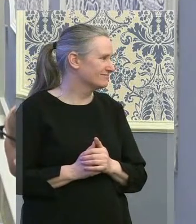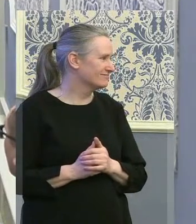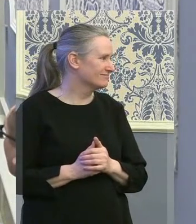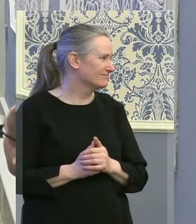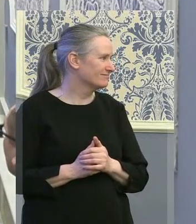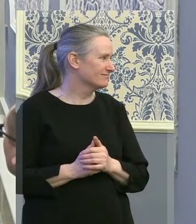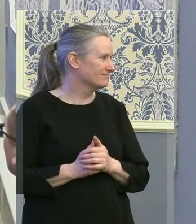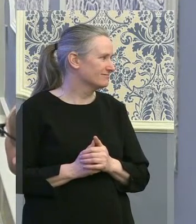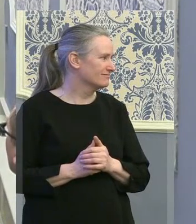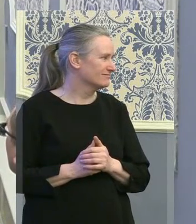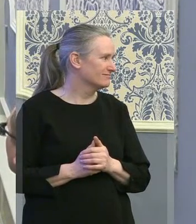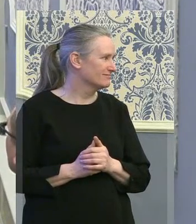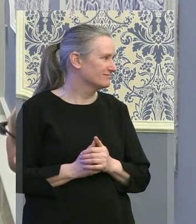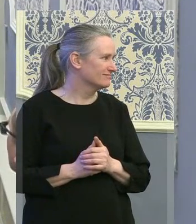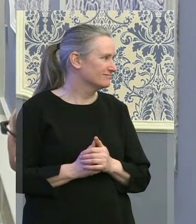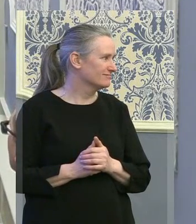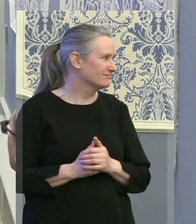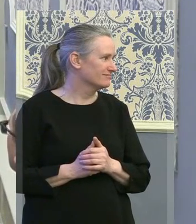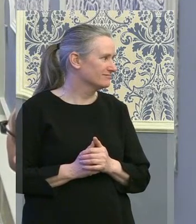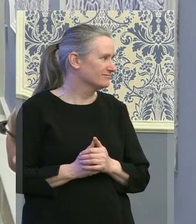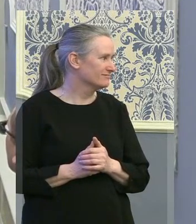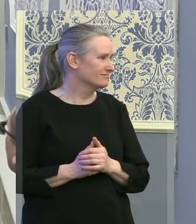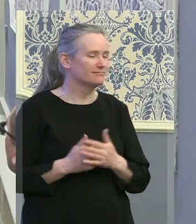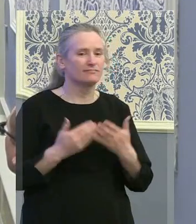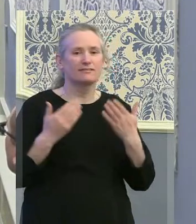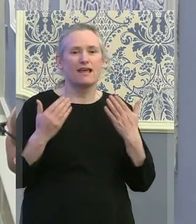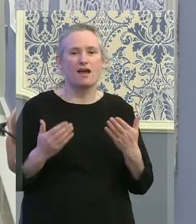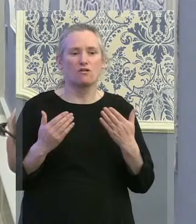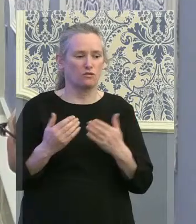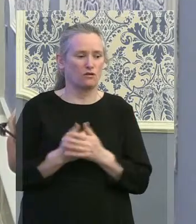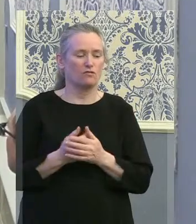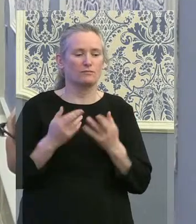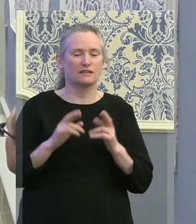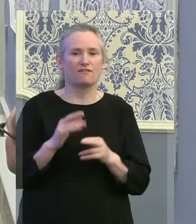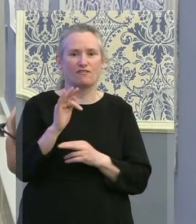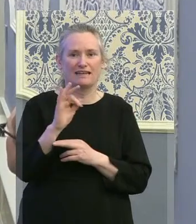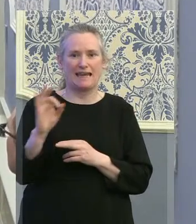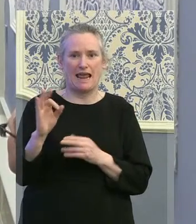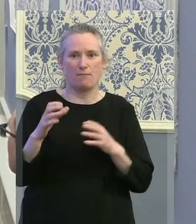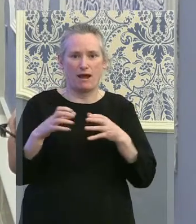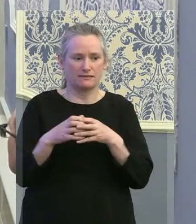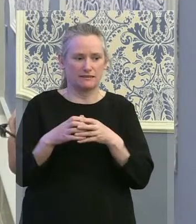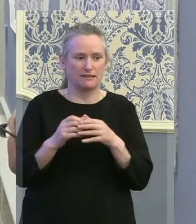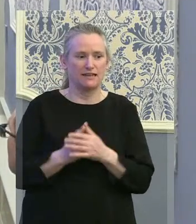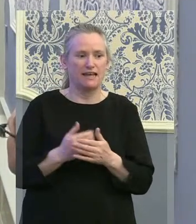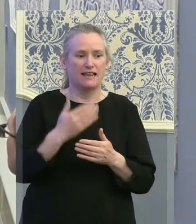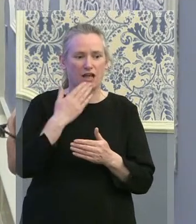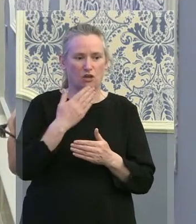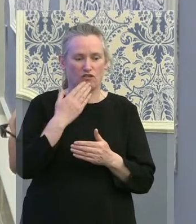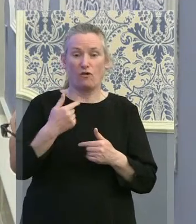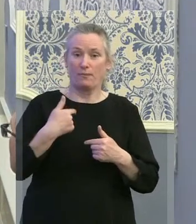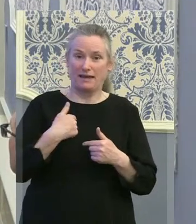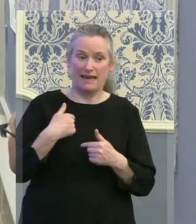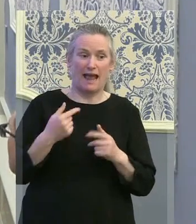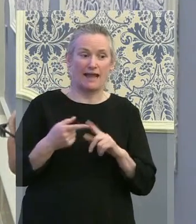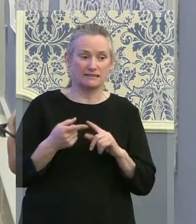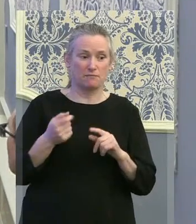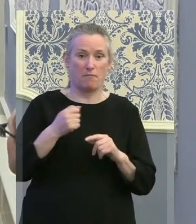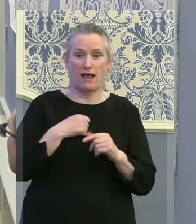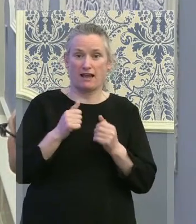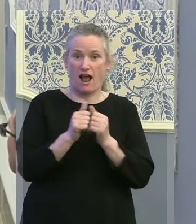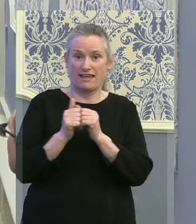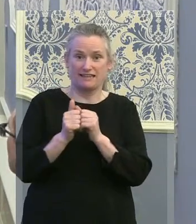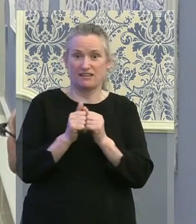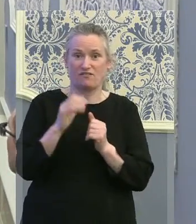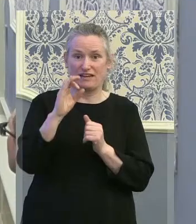And now I call on the spokesperson for the Fine Gael party. Thank you, Mayor. And on my own behalf and on behalf of my colleagues